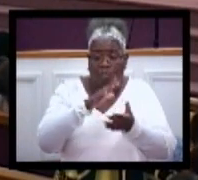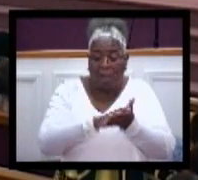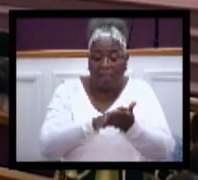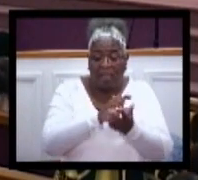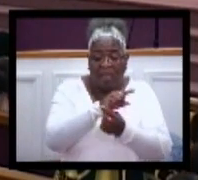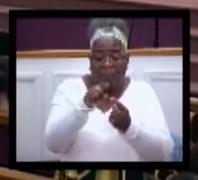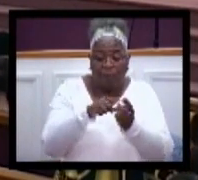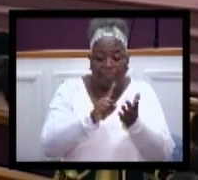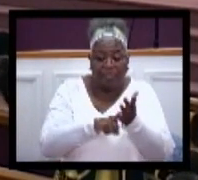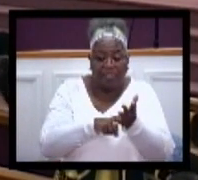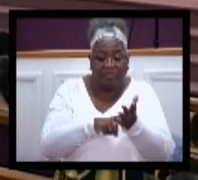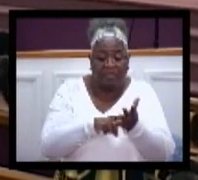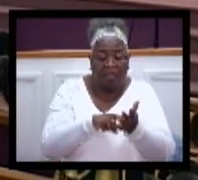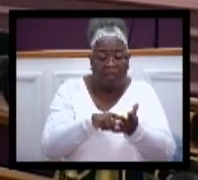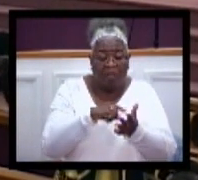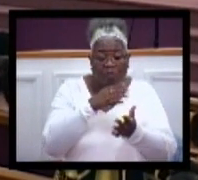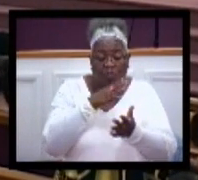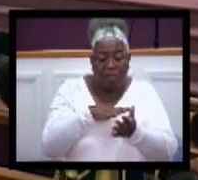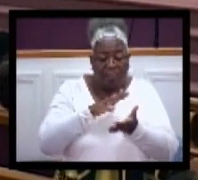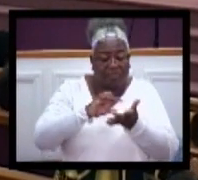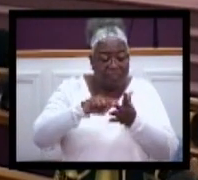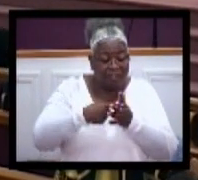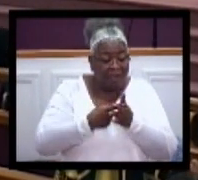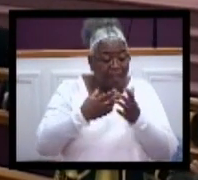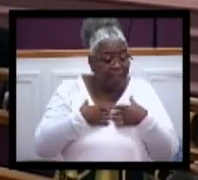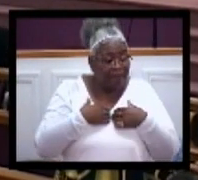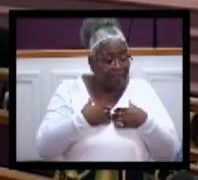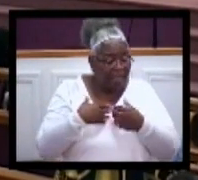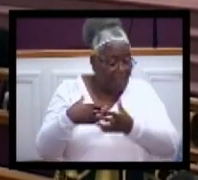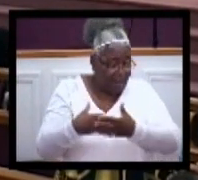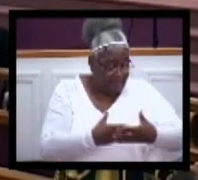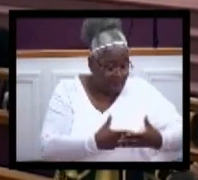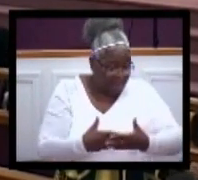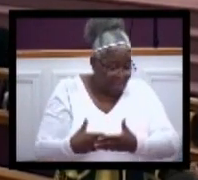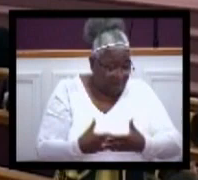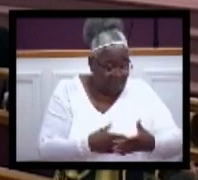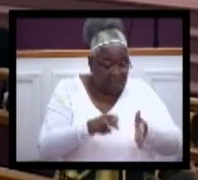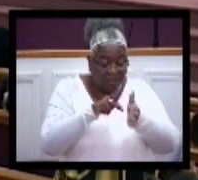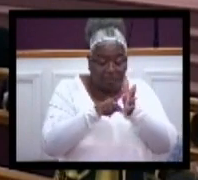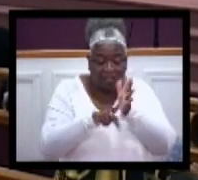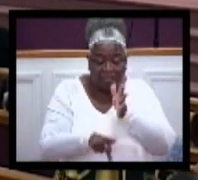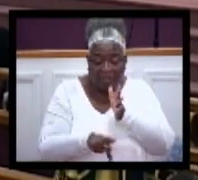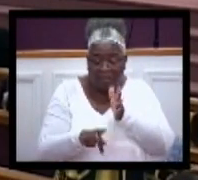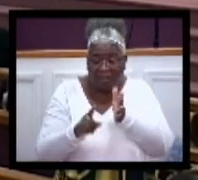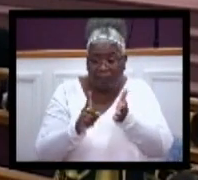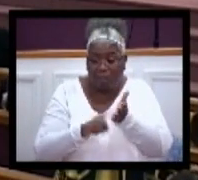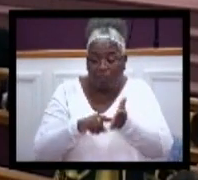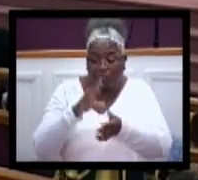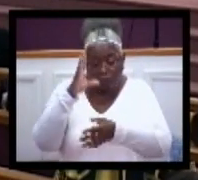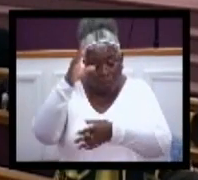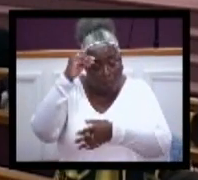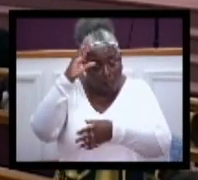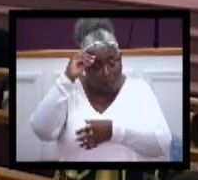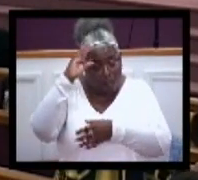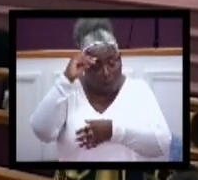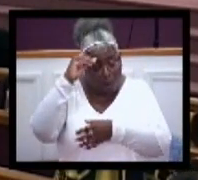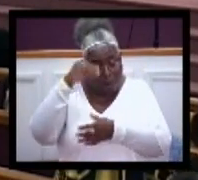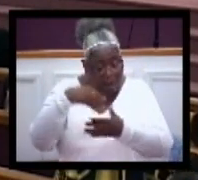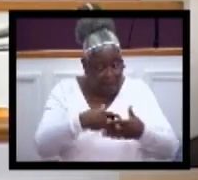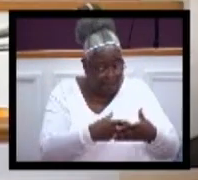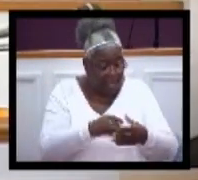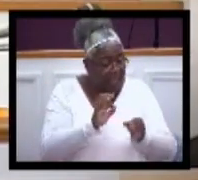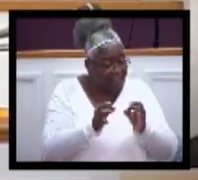Jewish women start having babies, I want you to kill them boy babies. If they